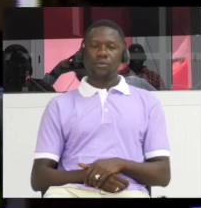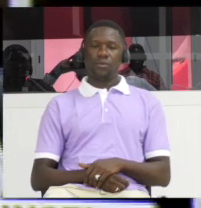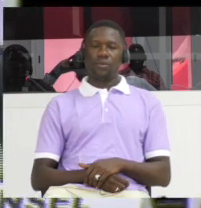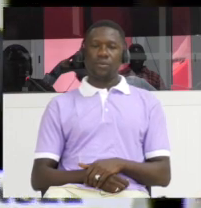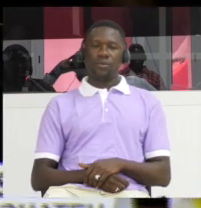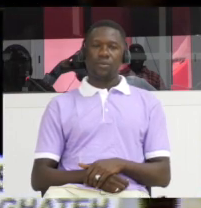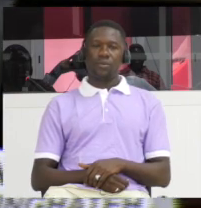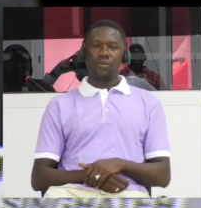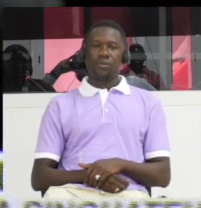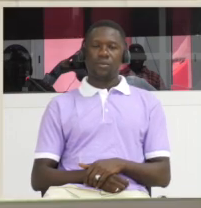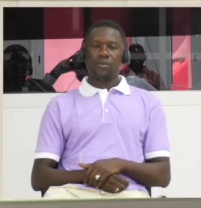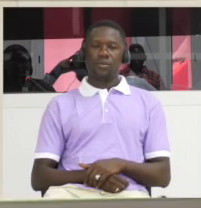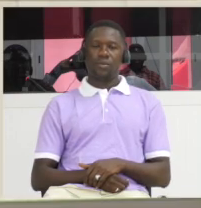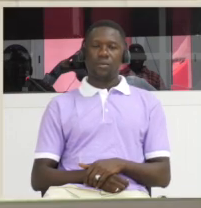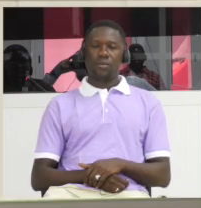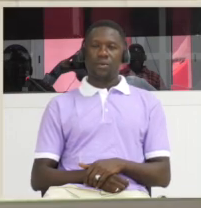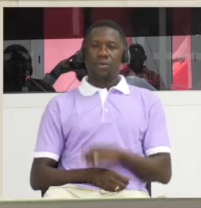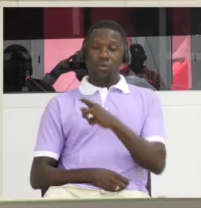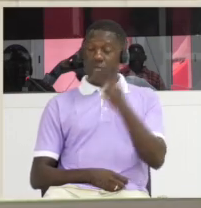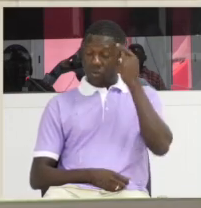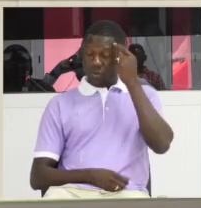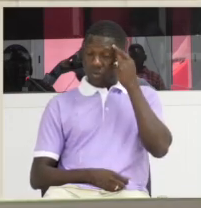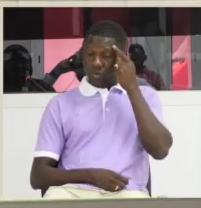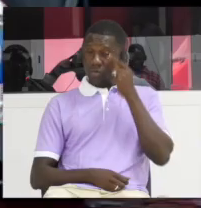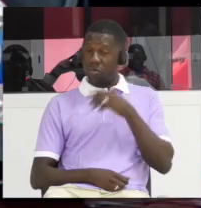Do you know or whether